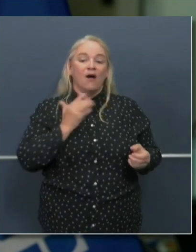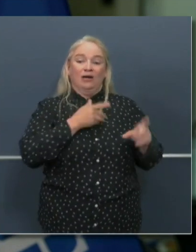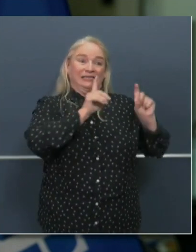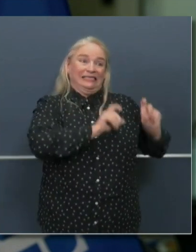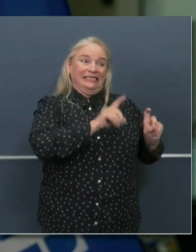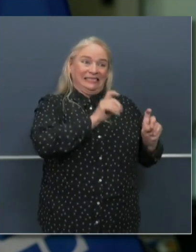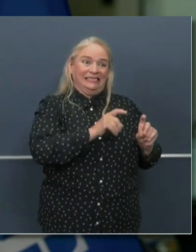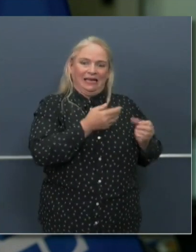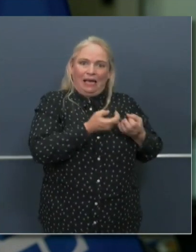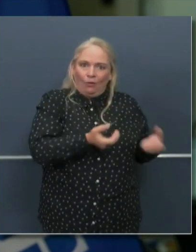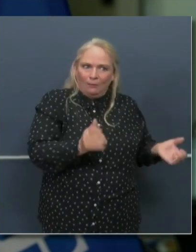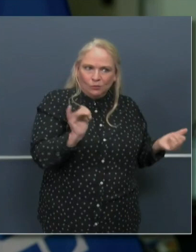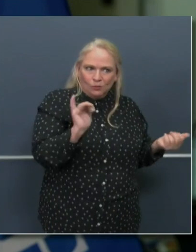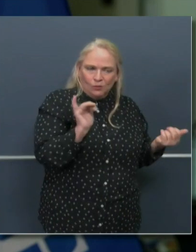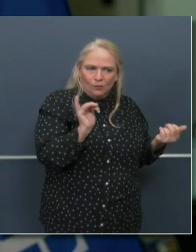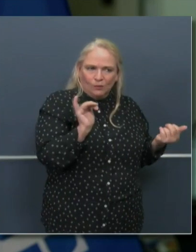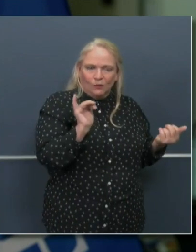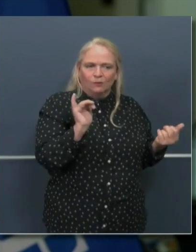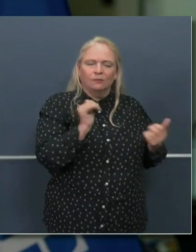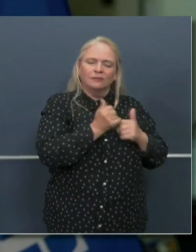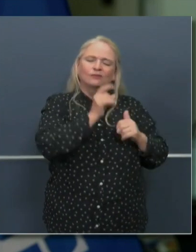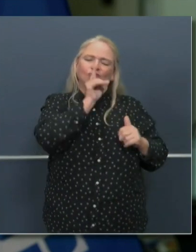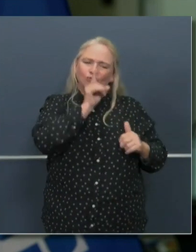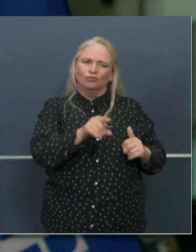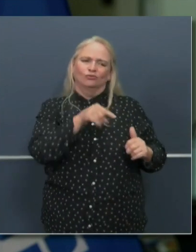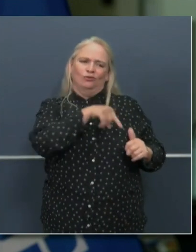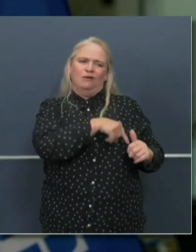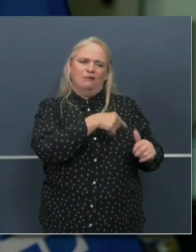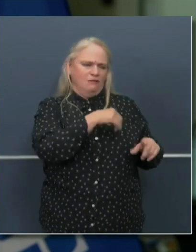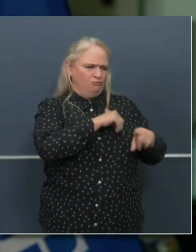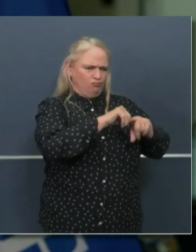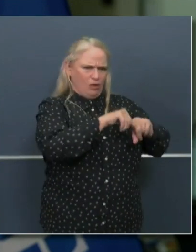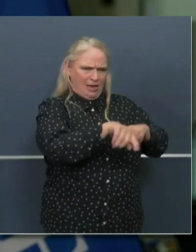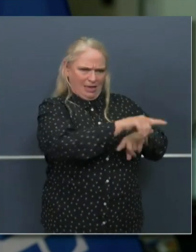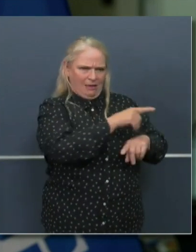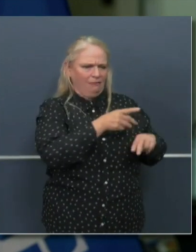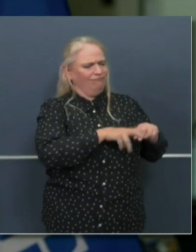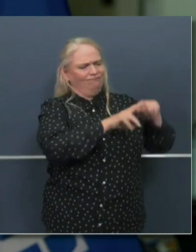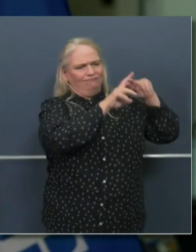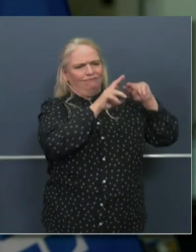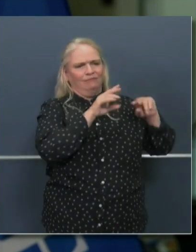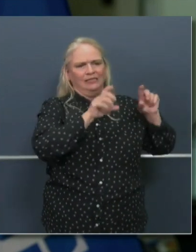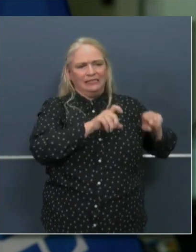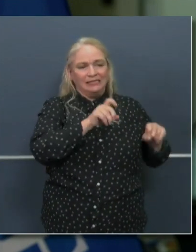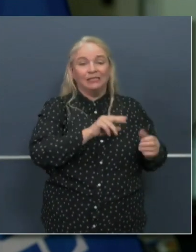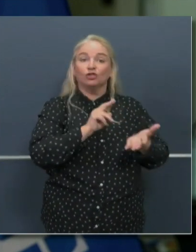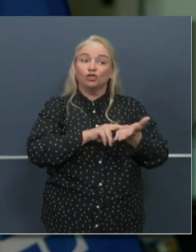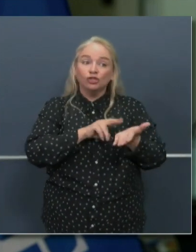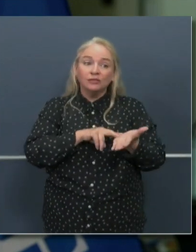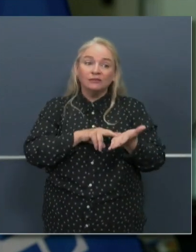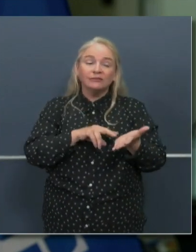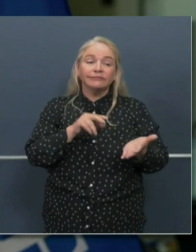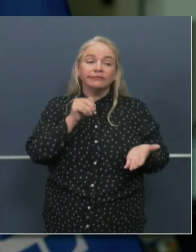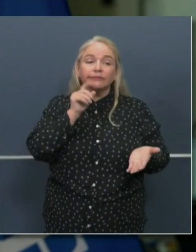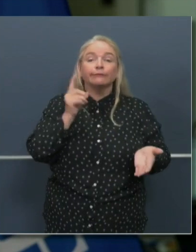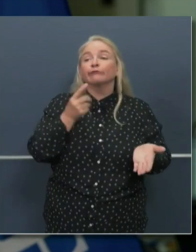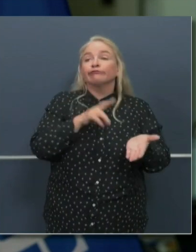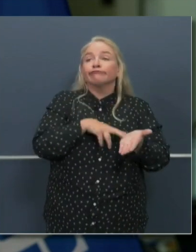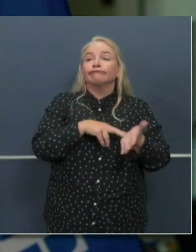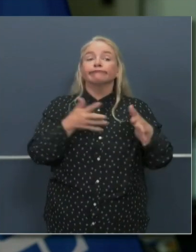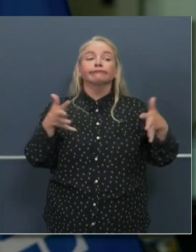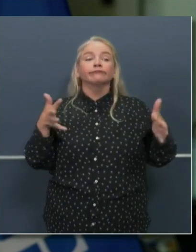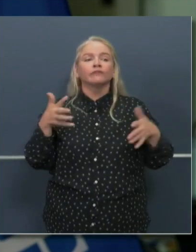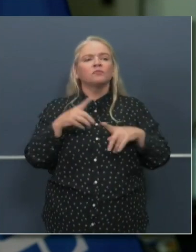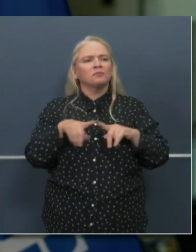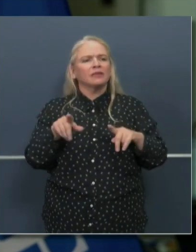prepared to make certain that we're cross-training staff. So nurses who may typically serve at a bedside in a